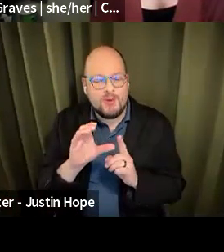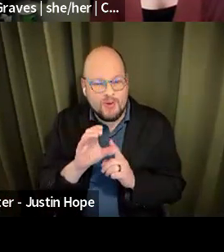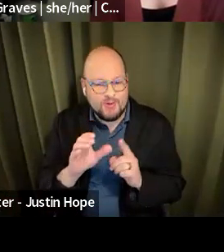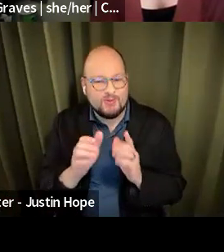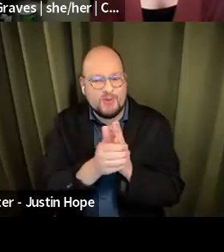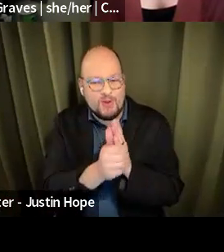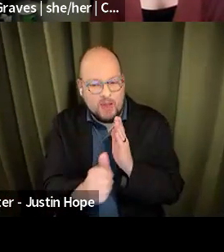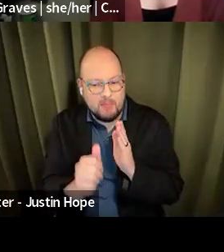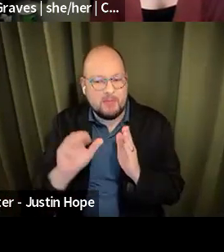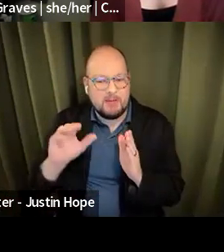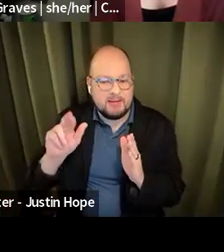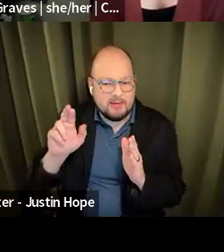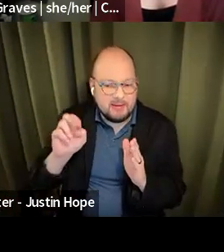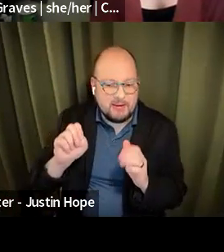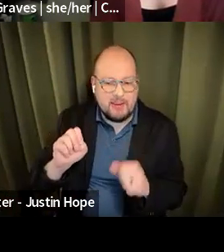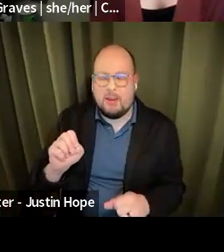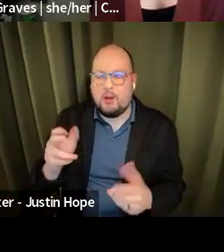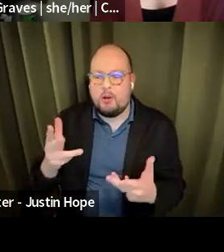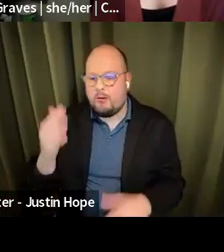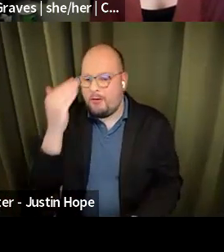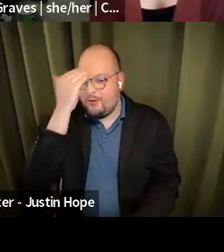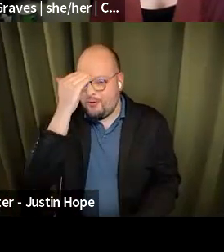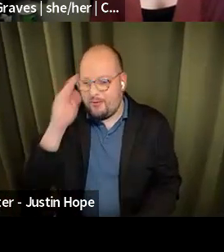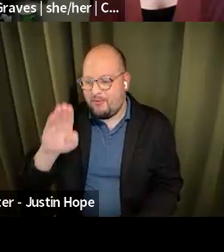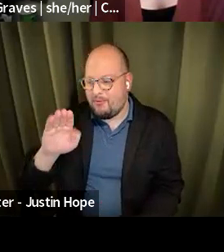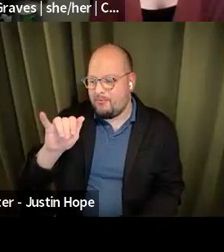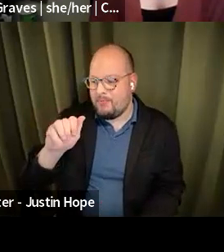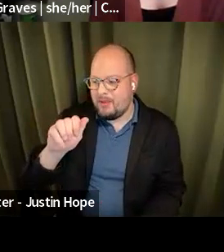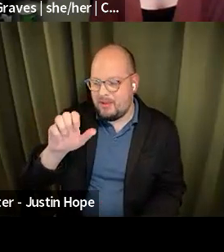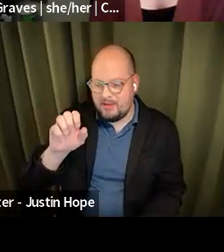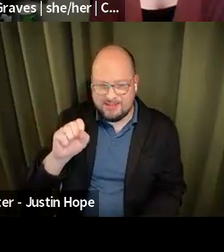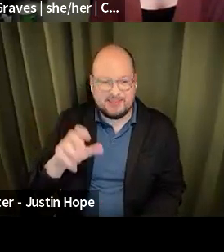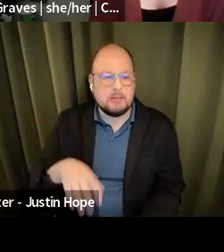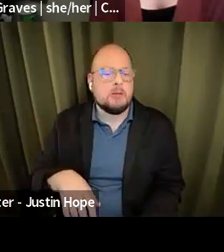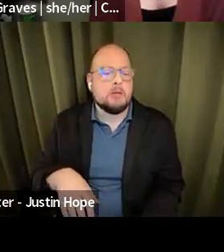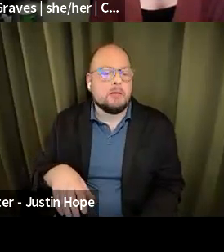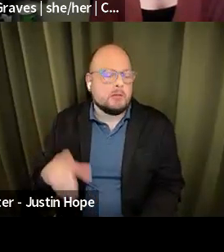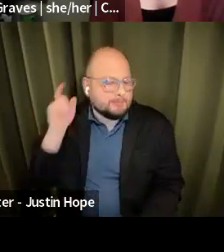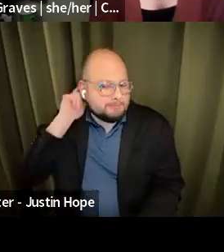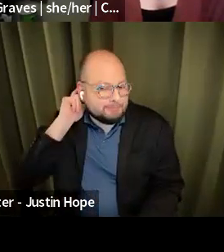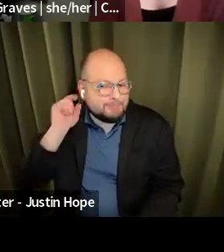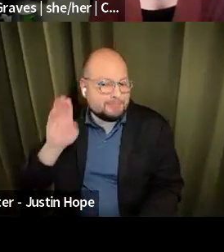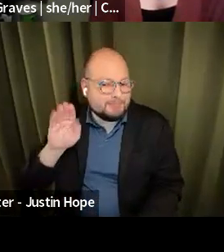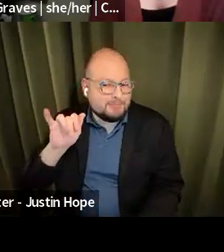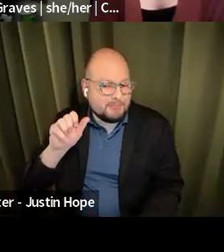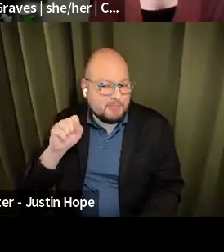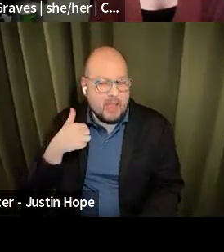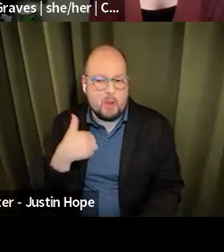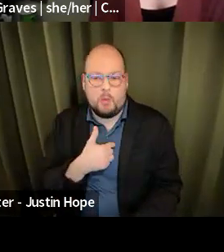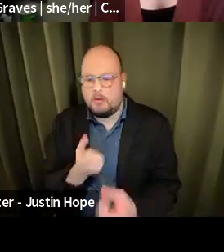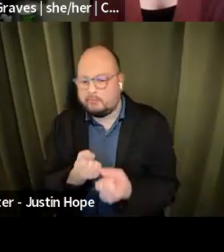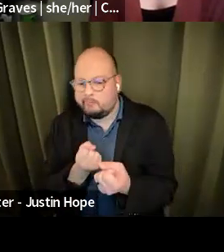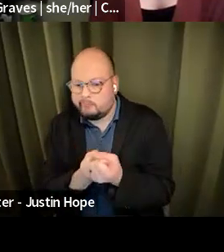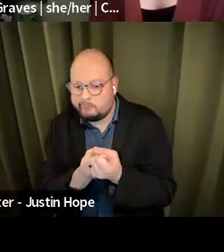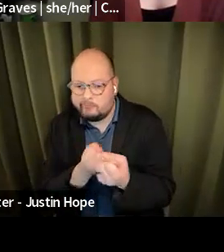and unconscious bias, and really helping our champions, you know, advocate for our patients. So oftentimes it is